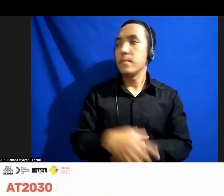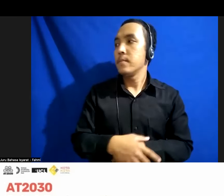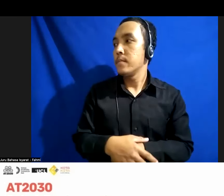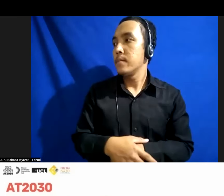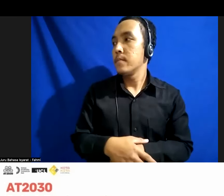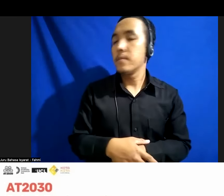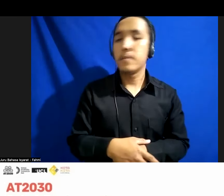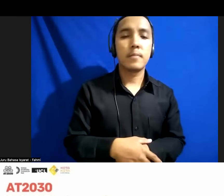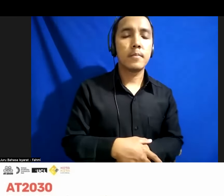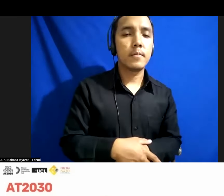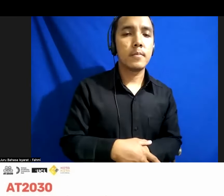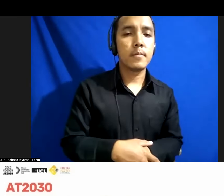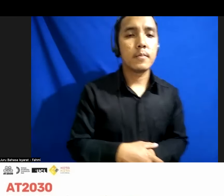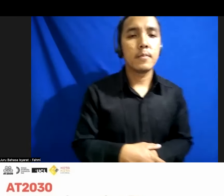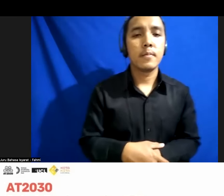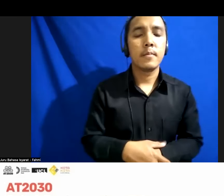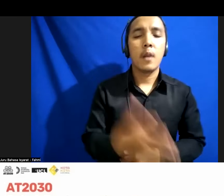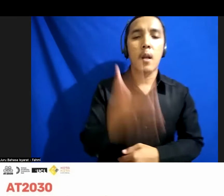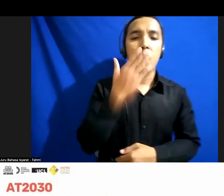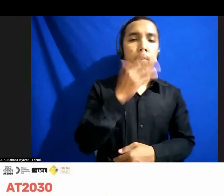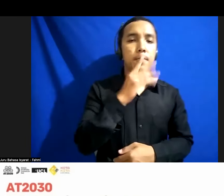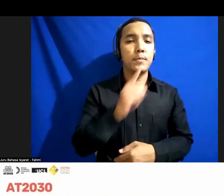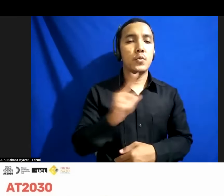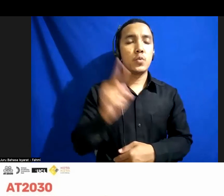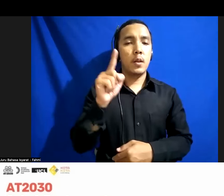I'm sorry, she's breaking up.